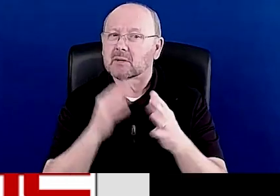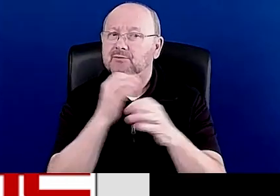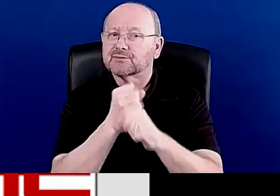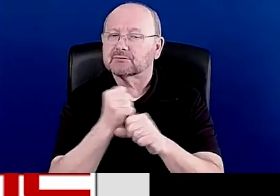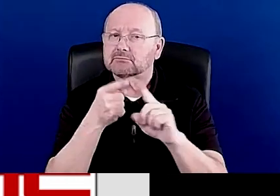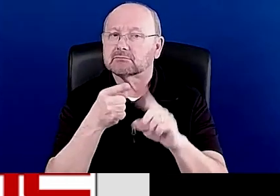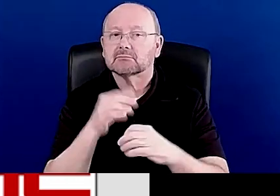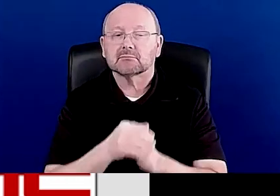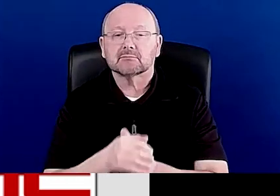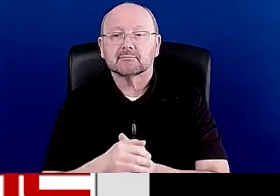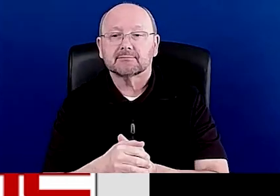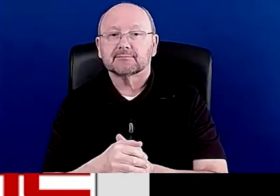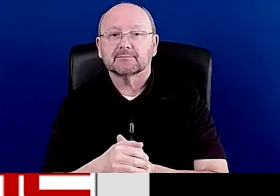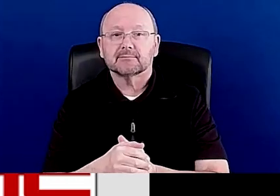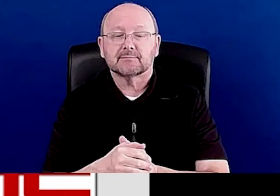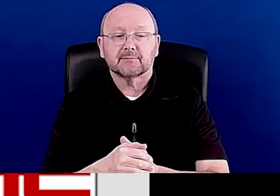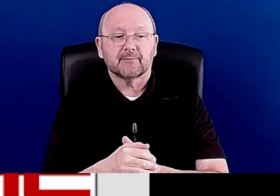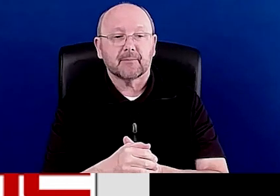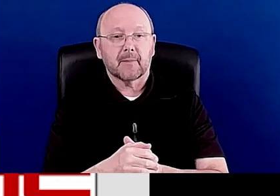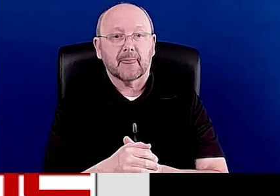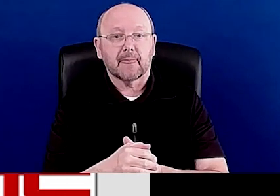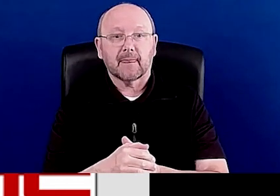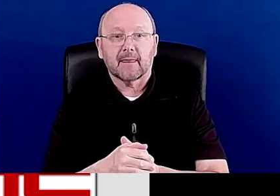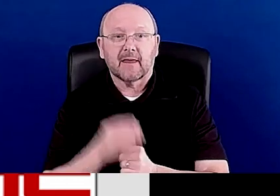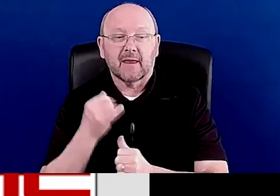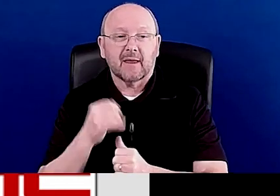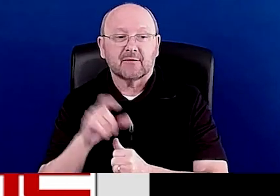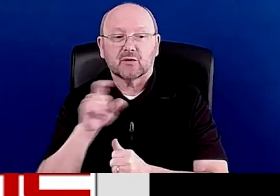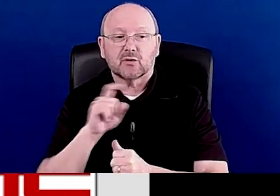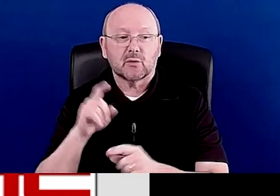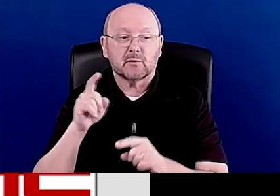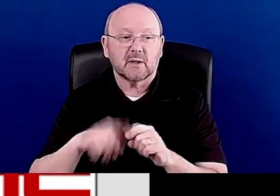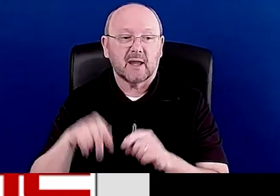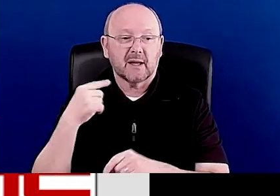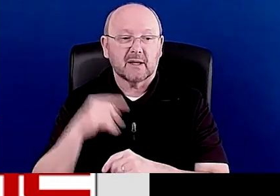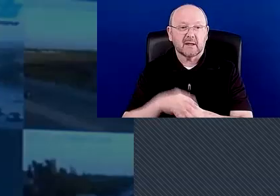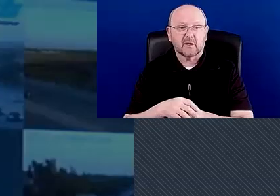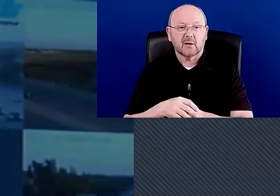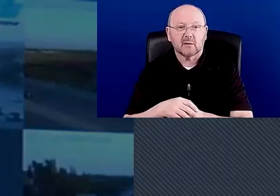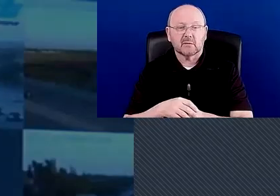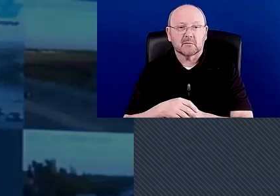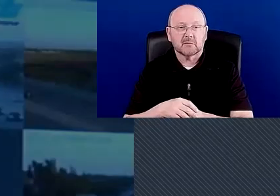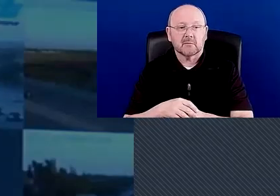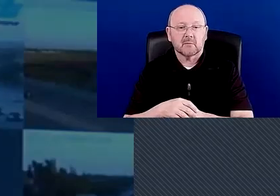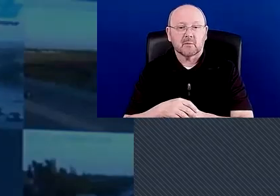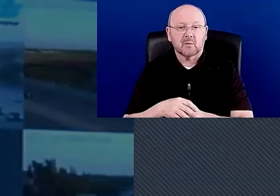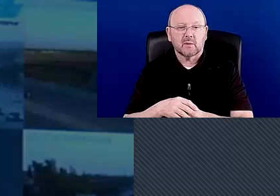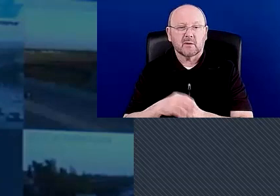start with that. And if those of you in Zoom land can't hear this, just put in the chat. We'll try to fix